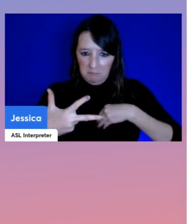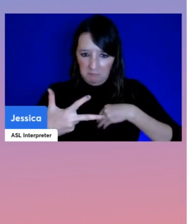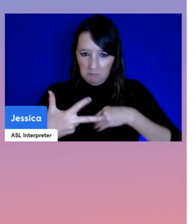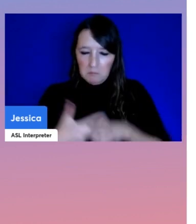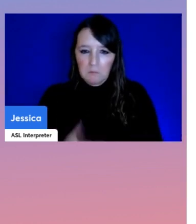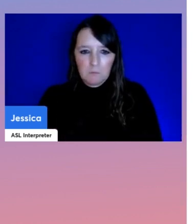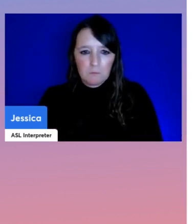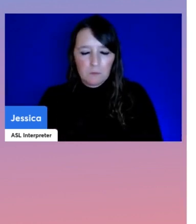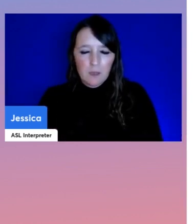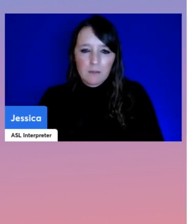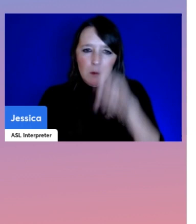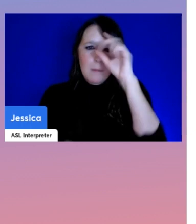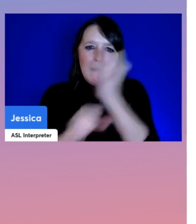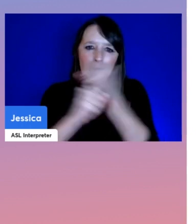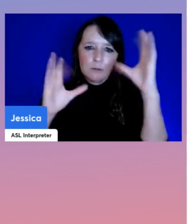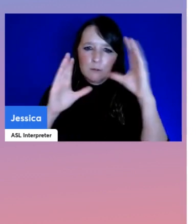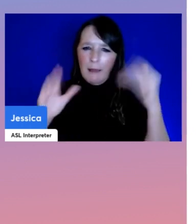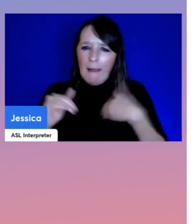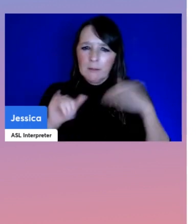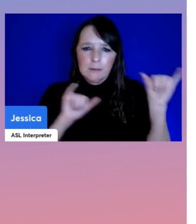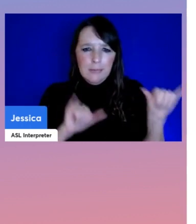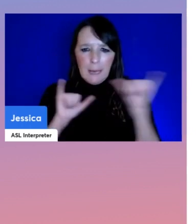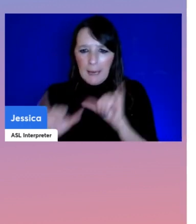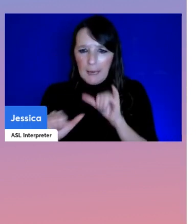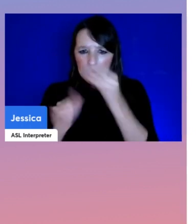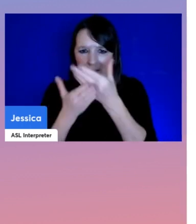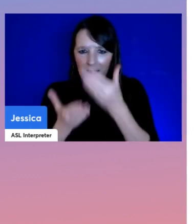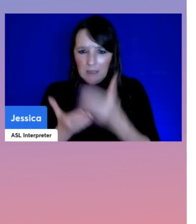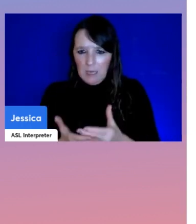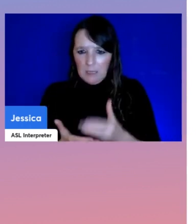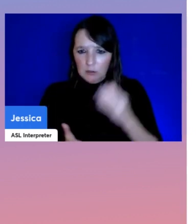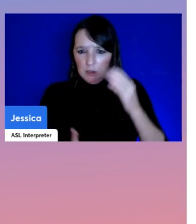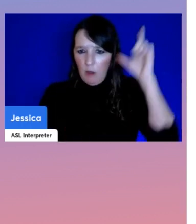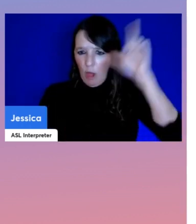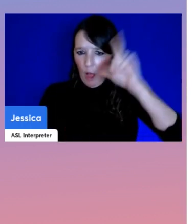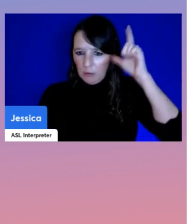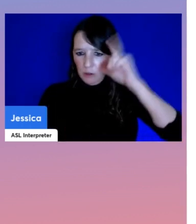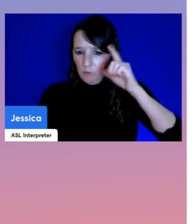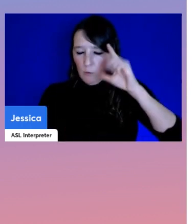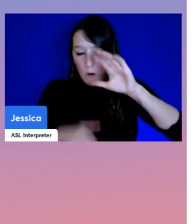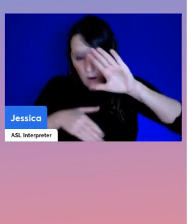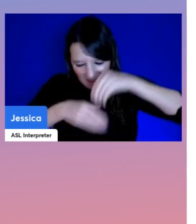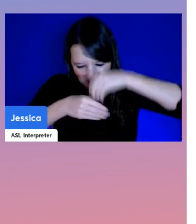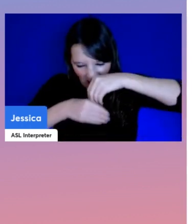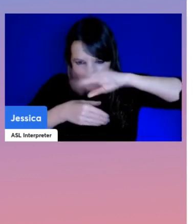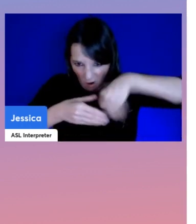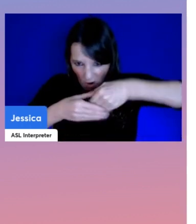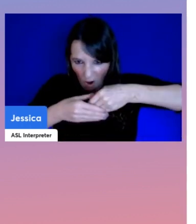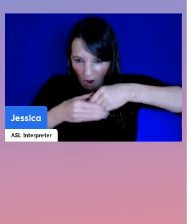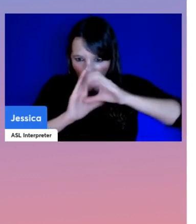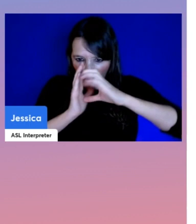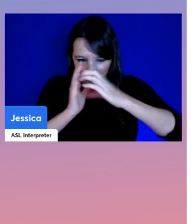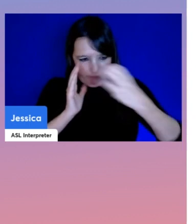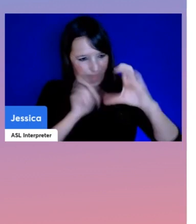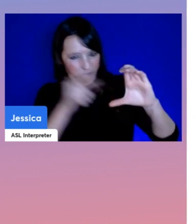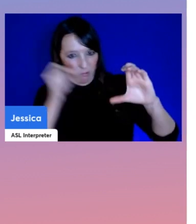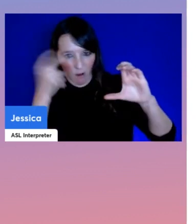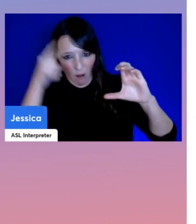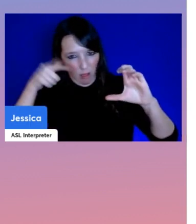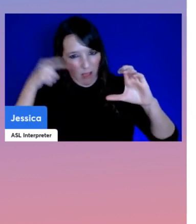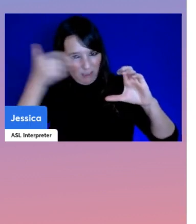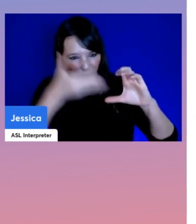So imagine you have the same validation logic in all of your modules. You can imagine that it doesn't really scale that